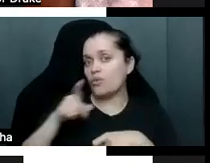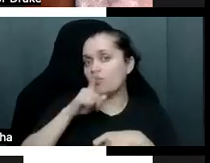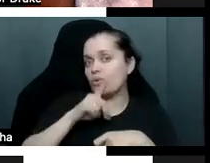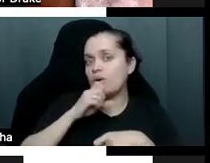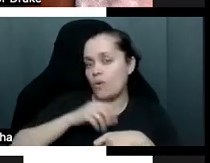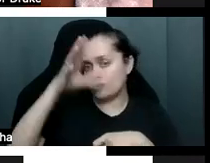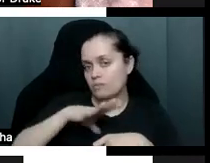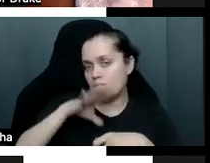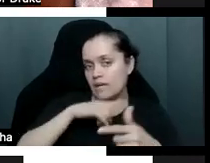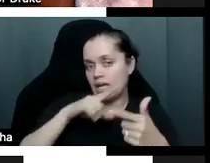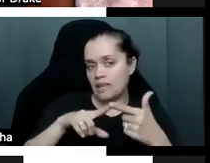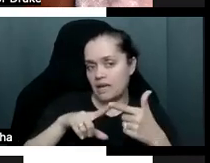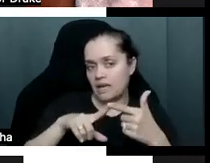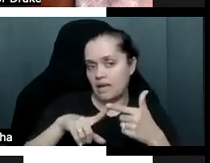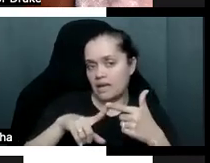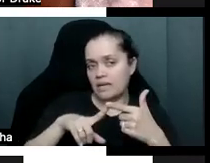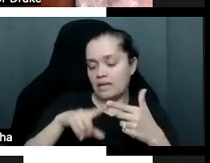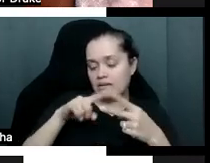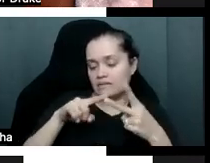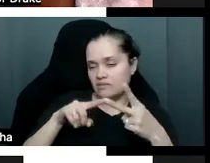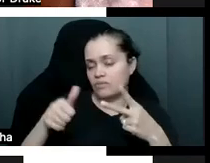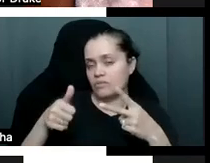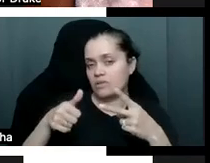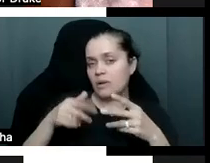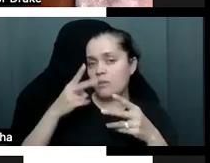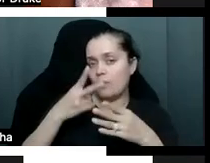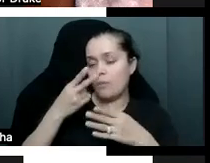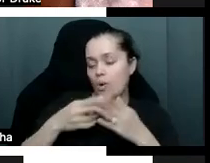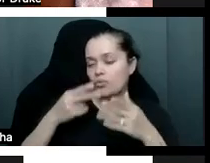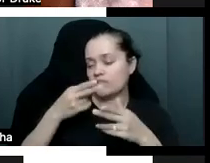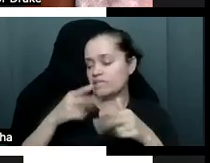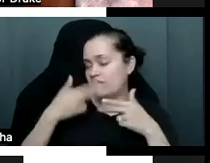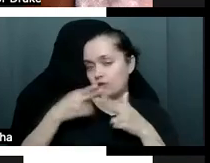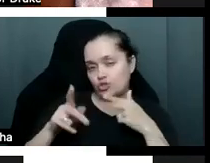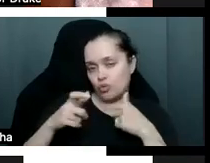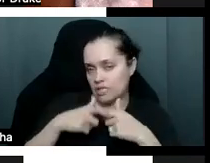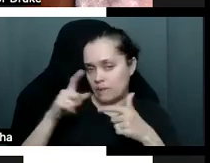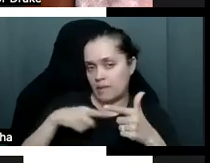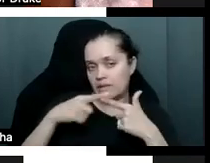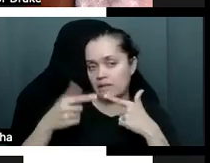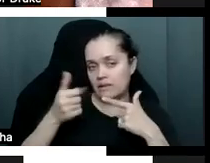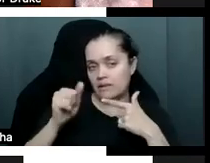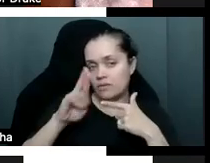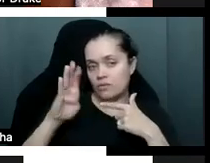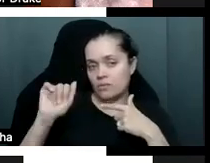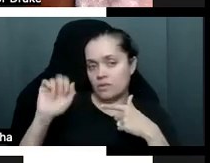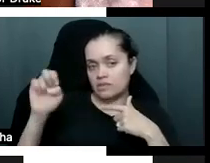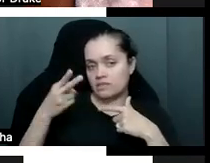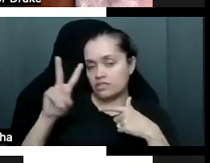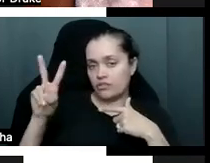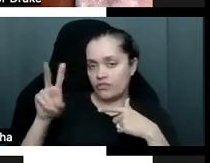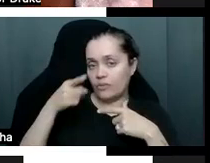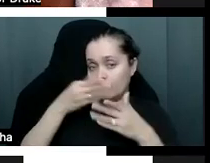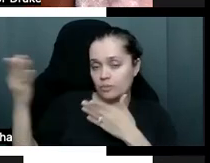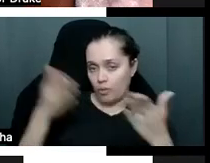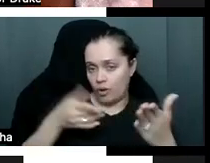men, Andropov and Chernenko, who both lived short times. And then Gorbachev was brought